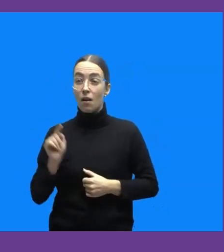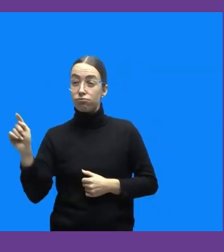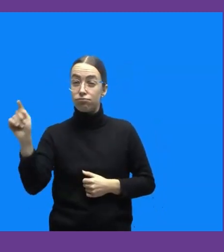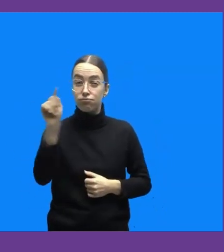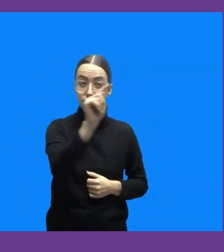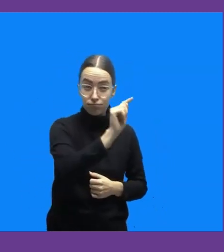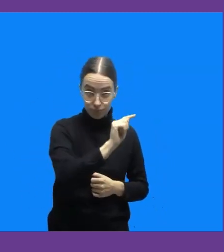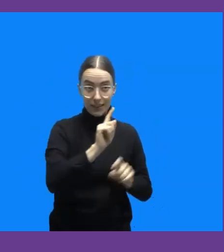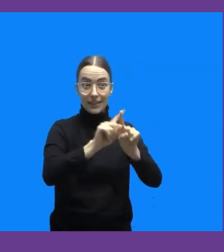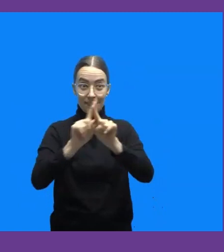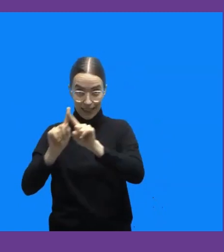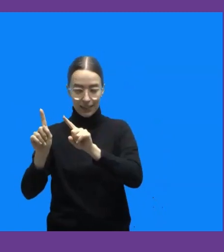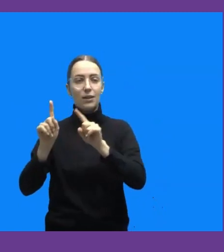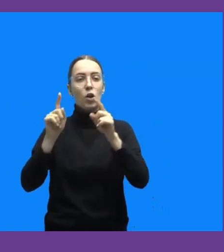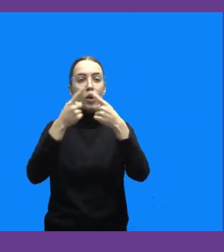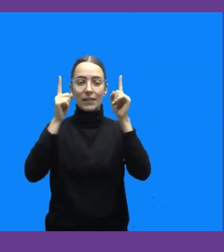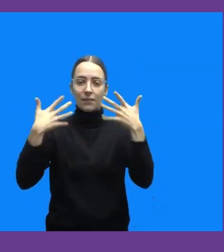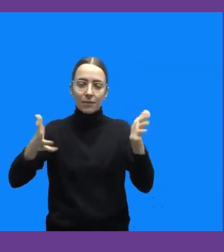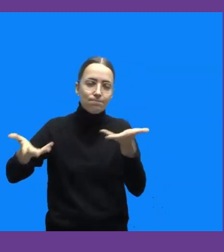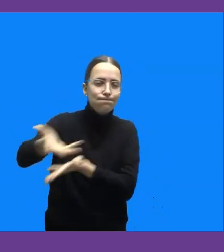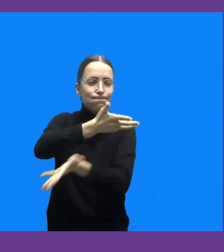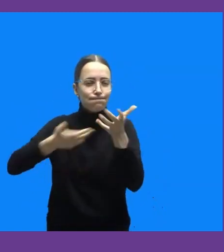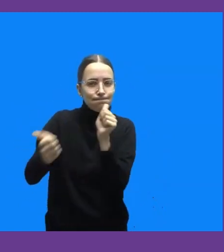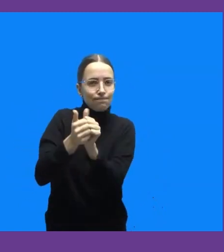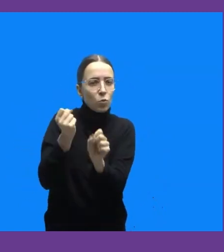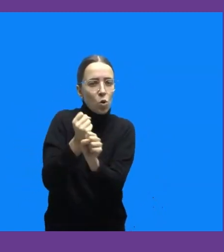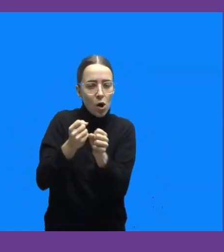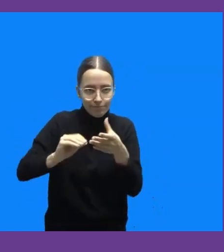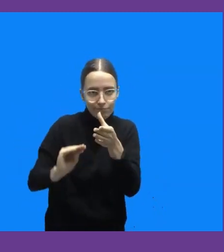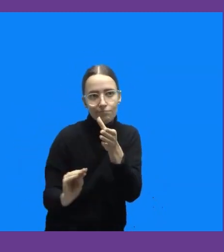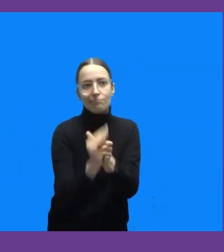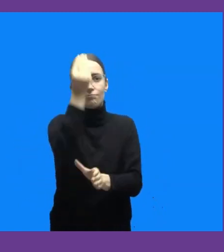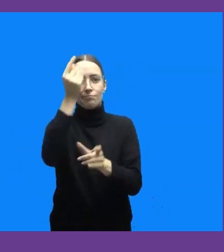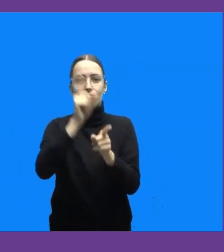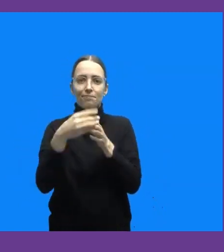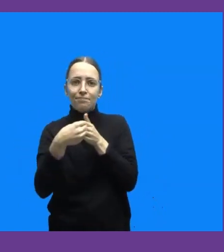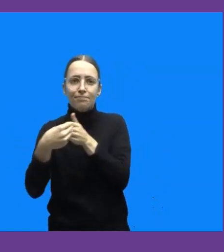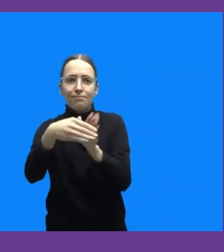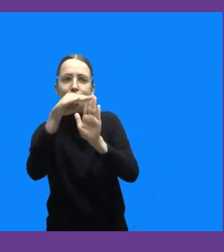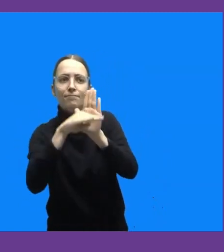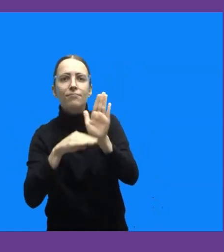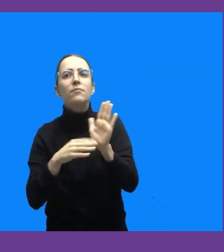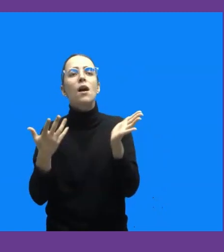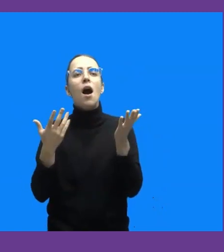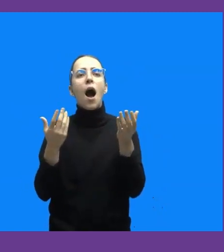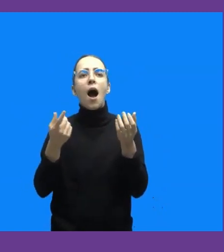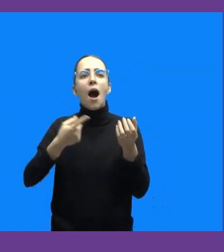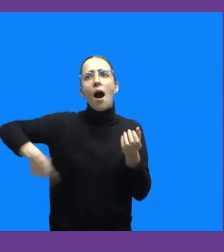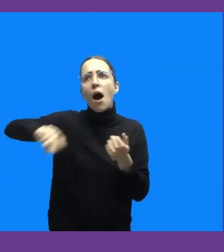students can see what the universities offer, if it's good for them, if fits the needs they